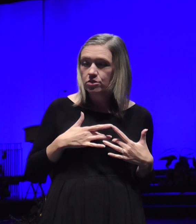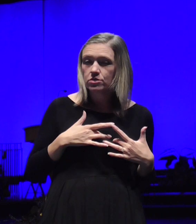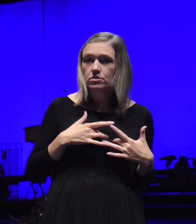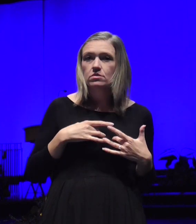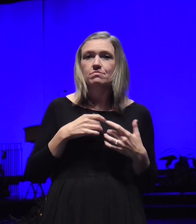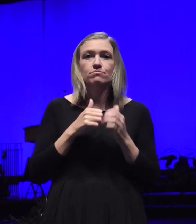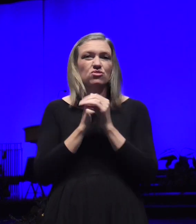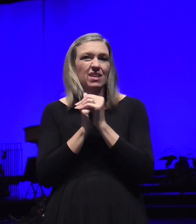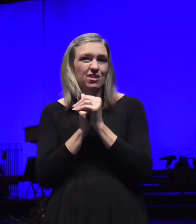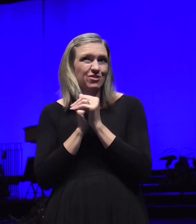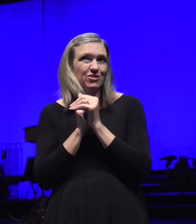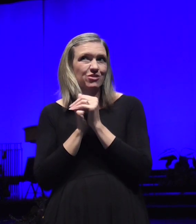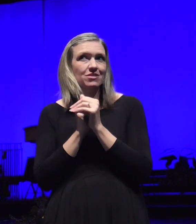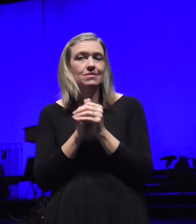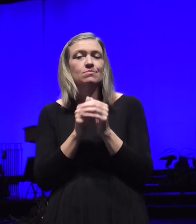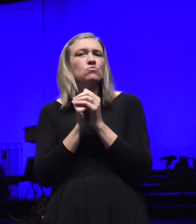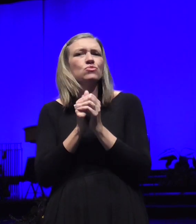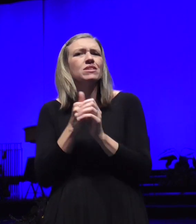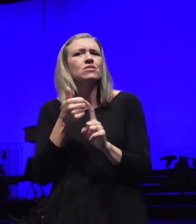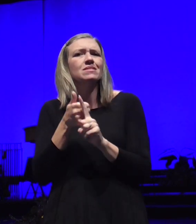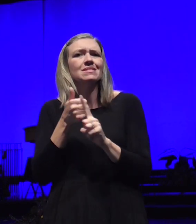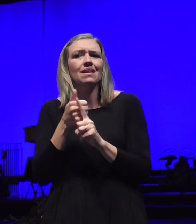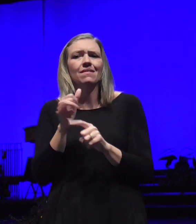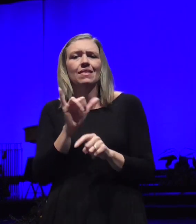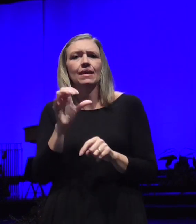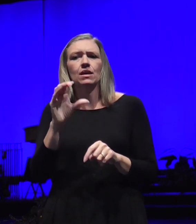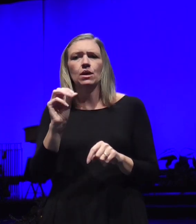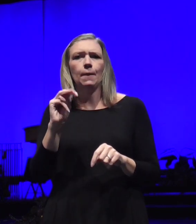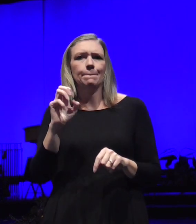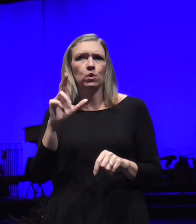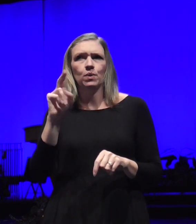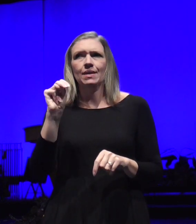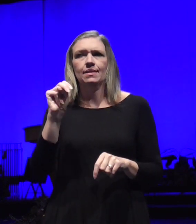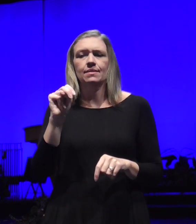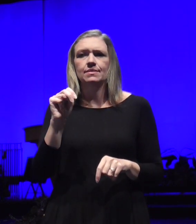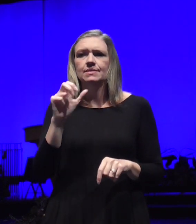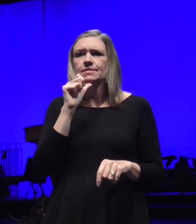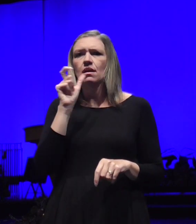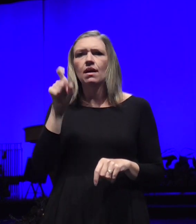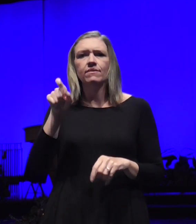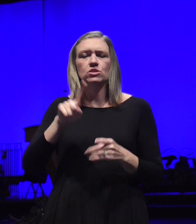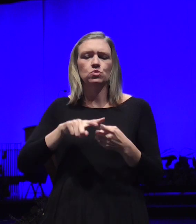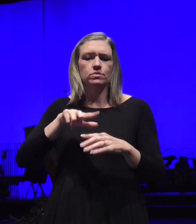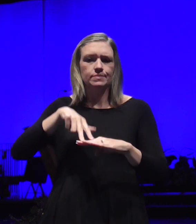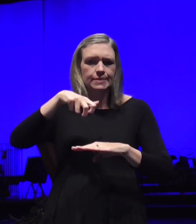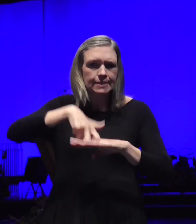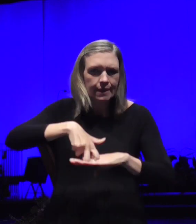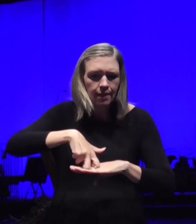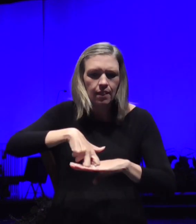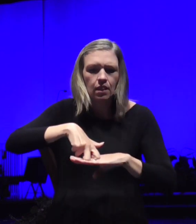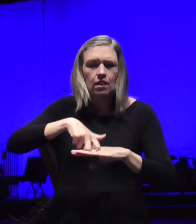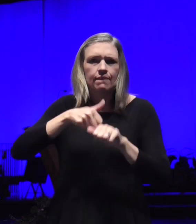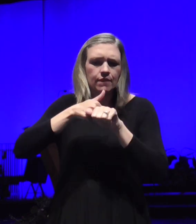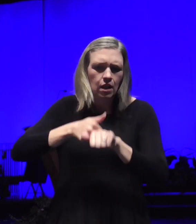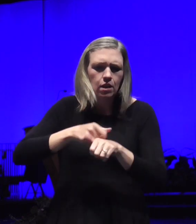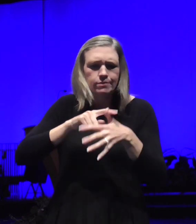prayer. Prayer is a communion. It's not having to kneel down on your knees. It's